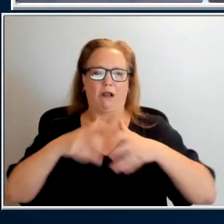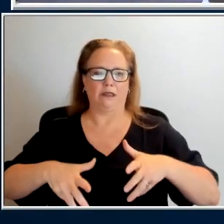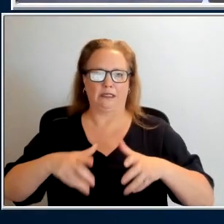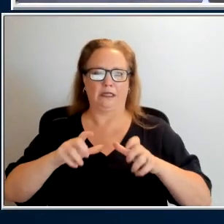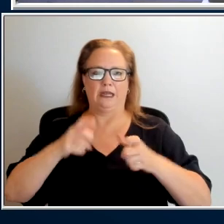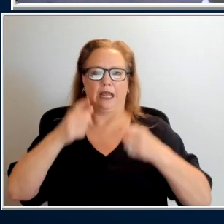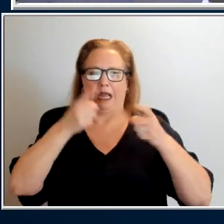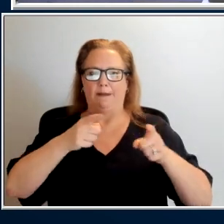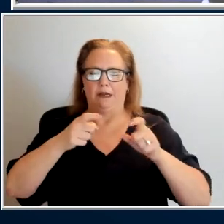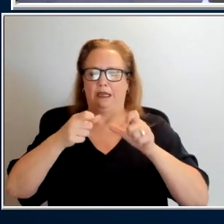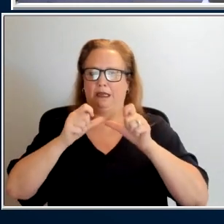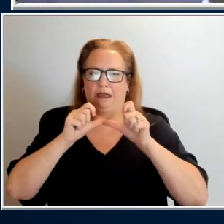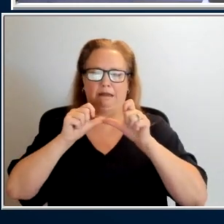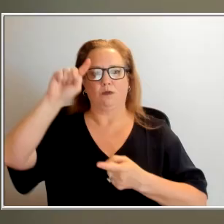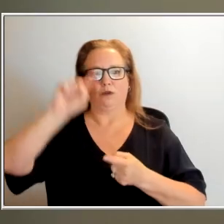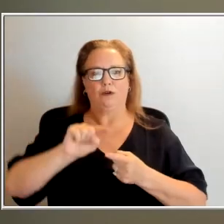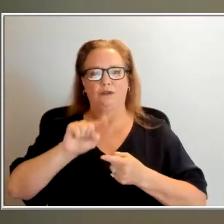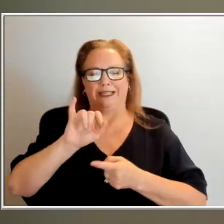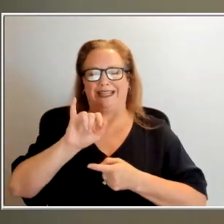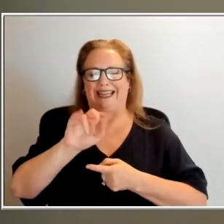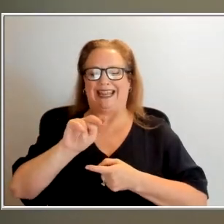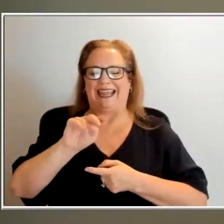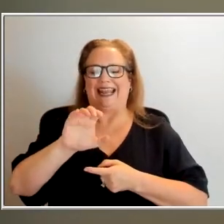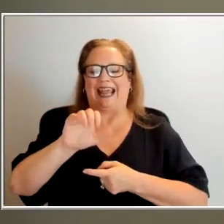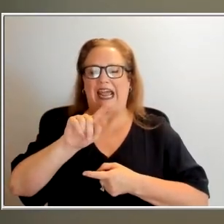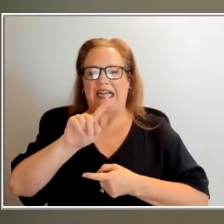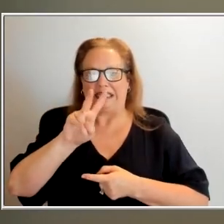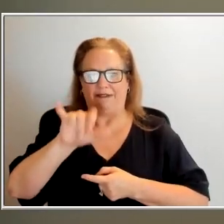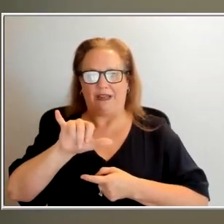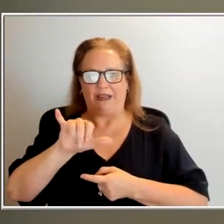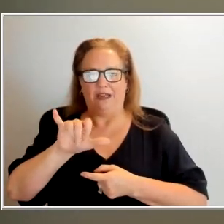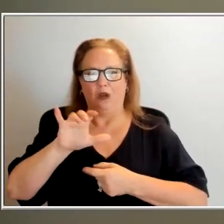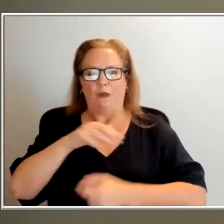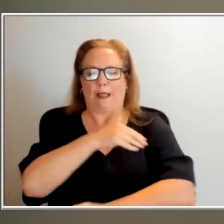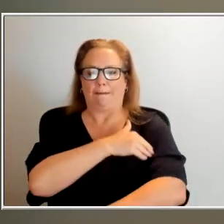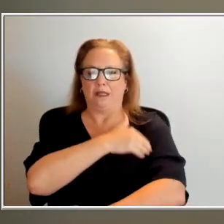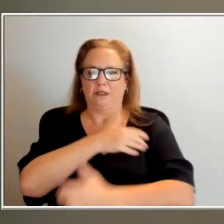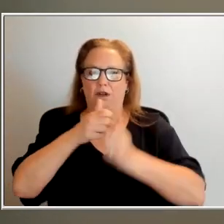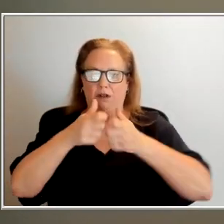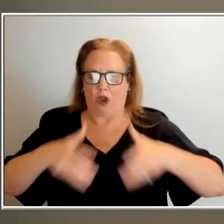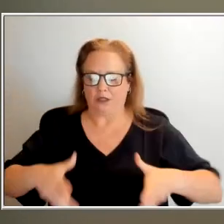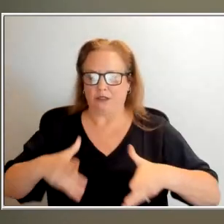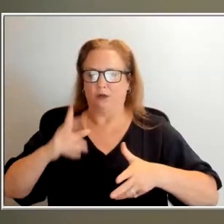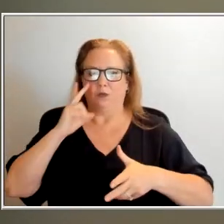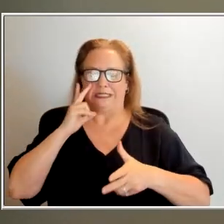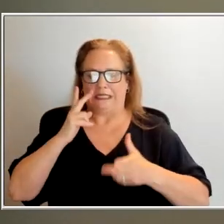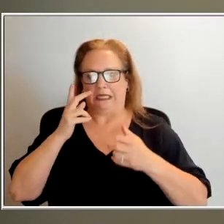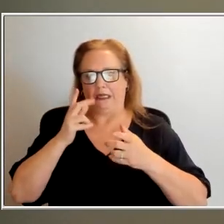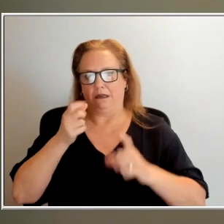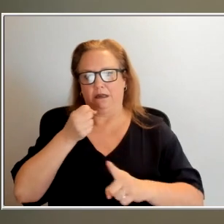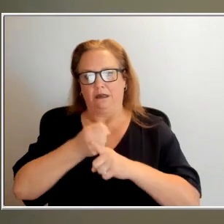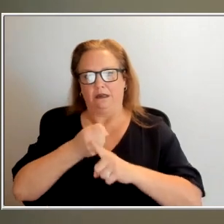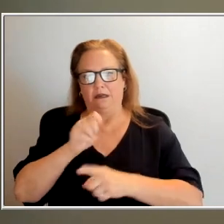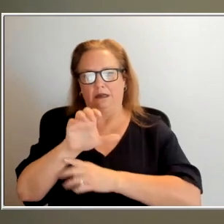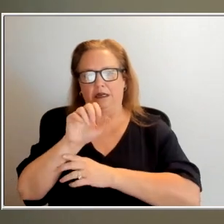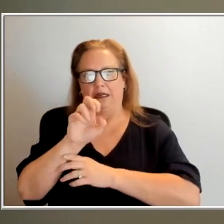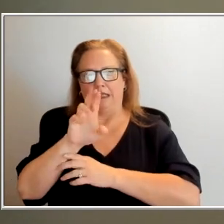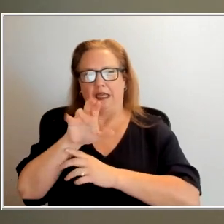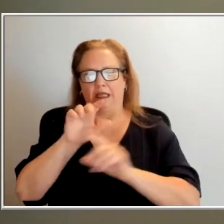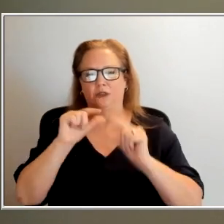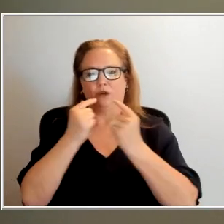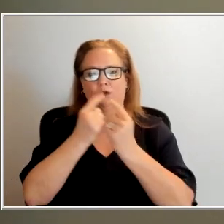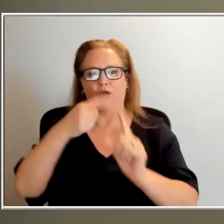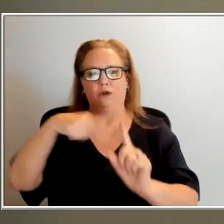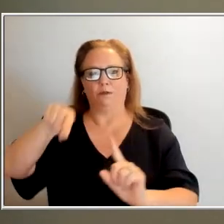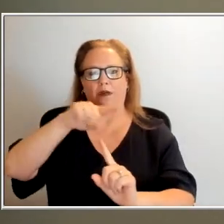chronic wasting disease. Fair enough? So with sarcopenia, one of the reasons that we see it so significantly in the cancer population is